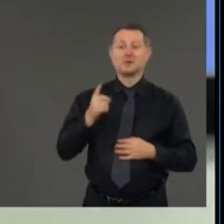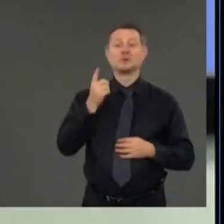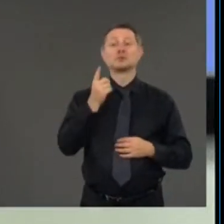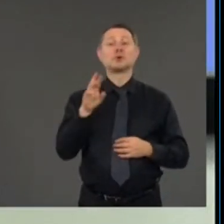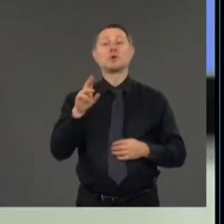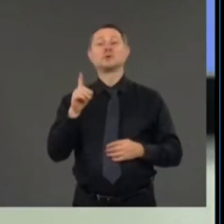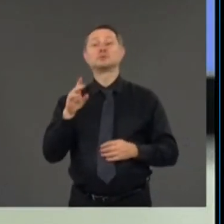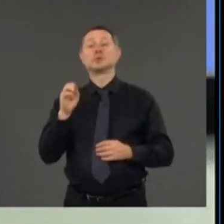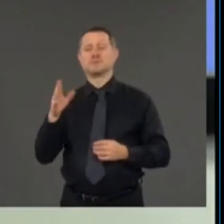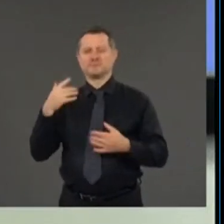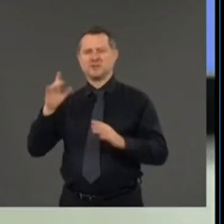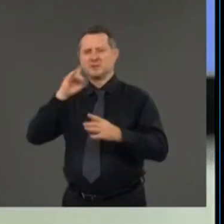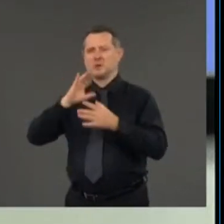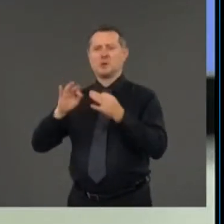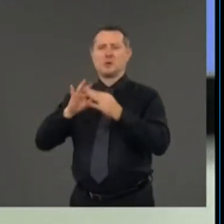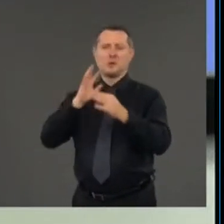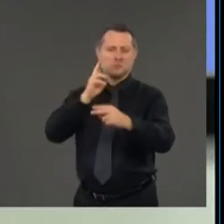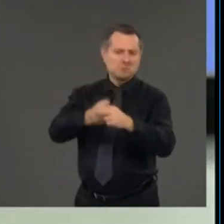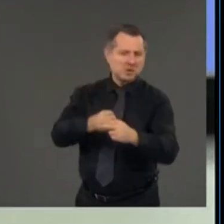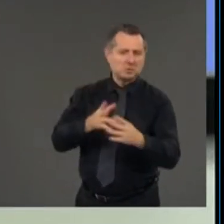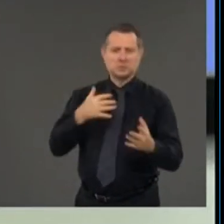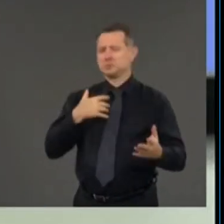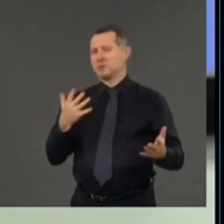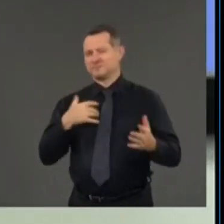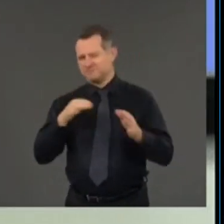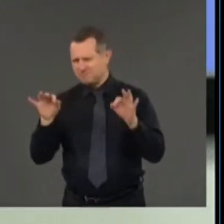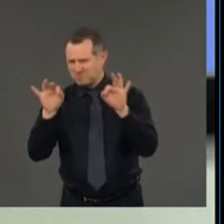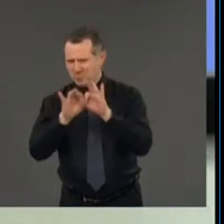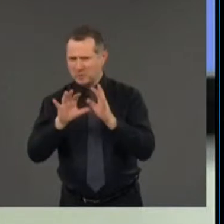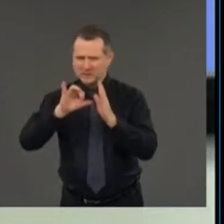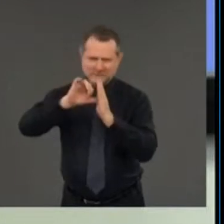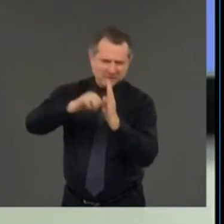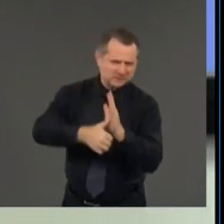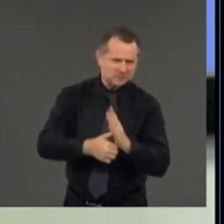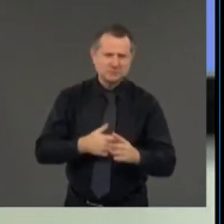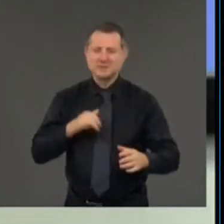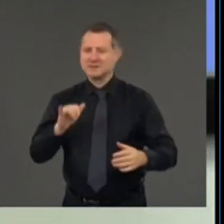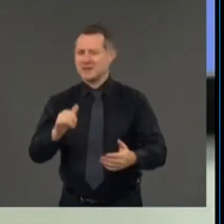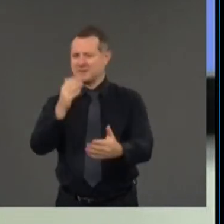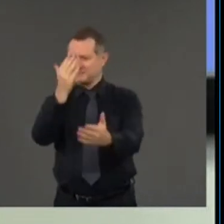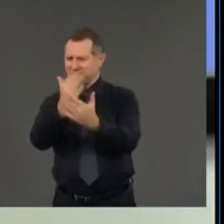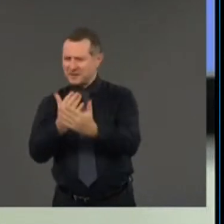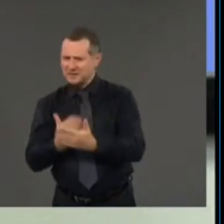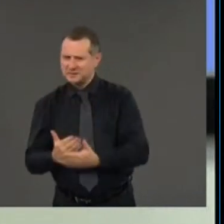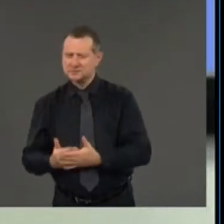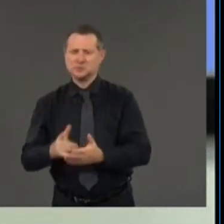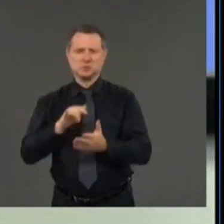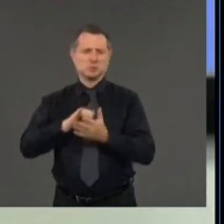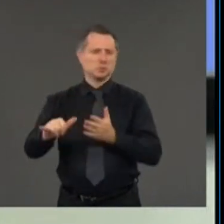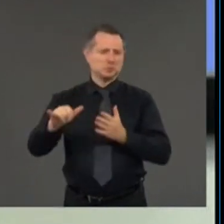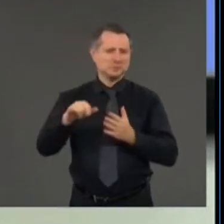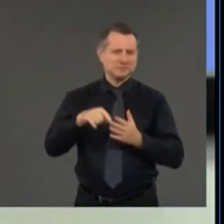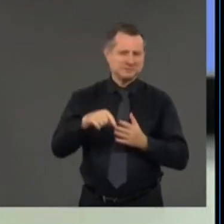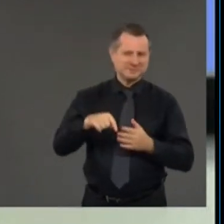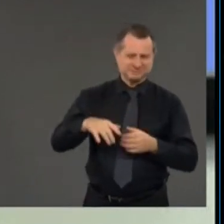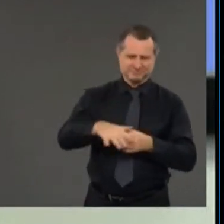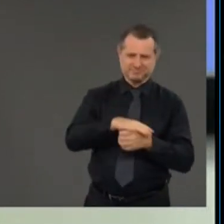this finding proves that within our New York metropolitan region,